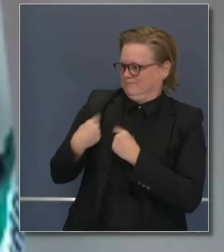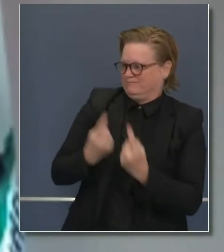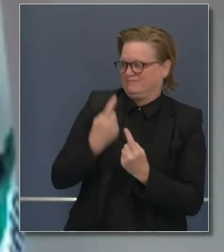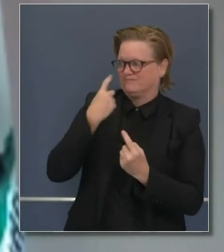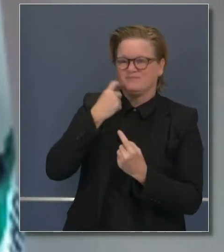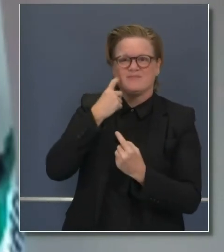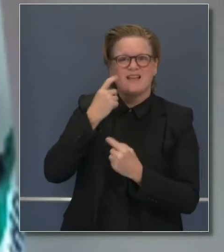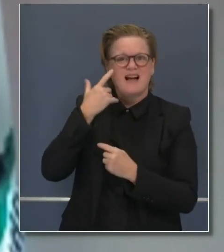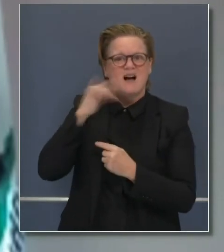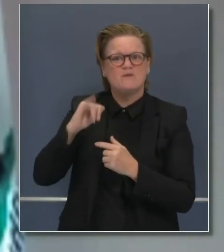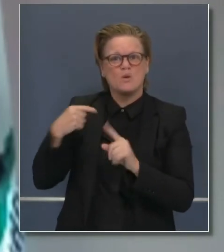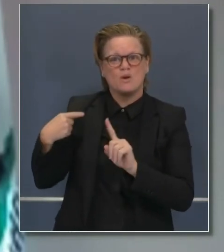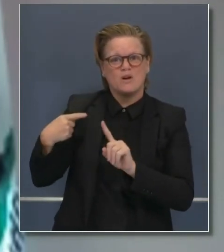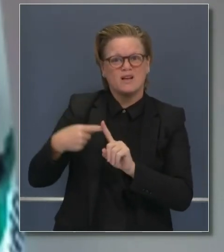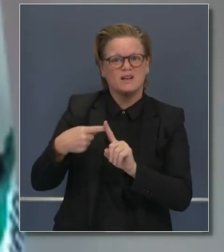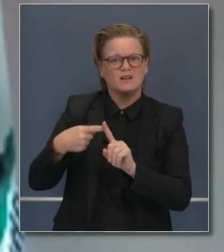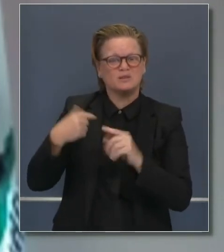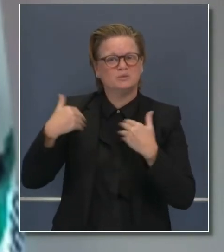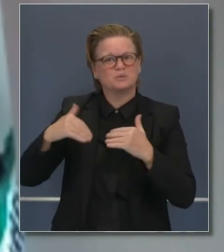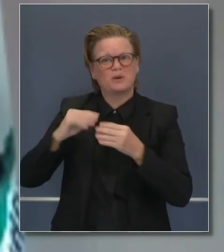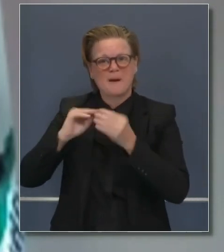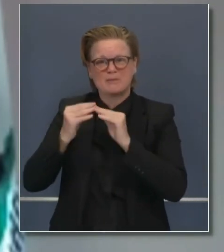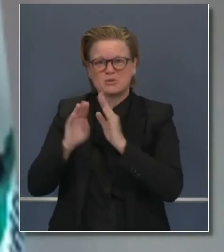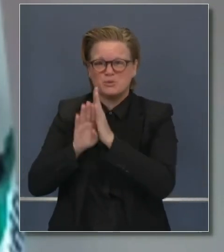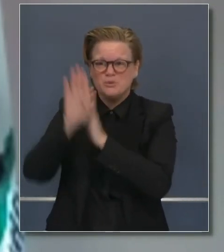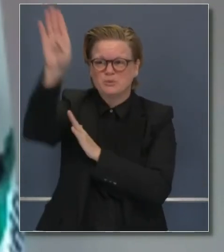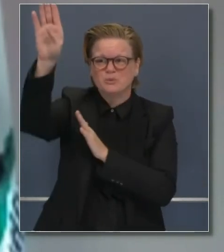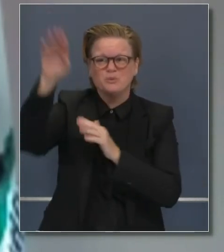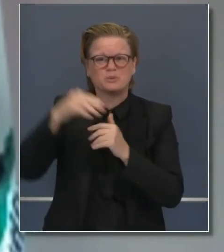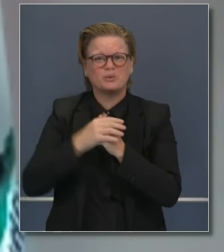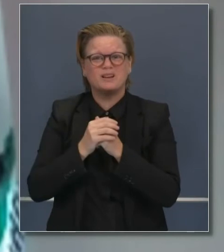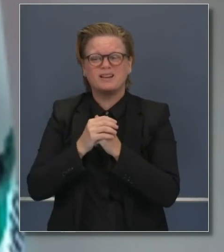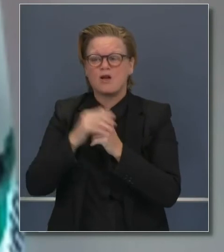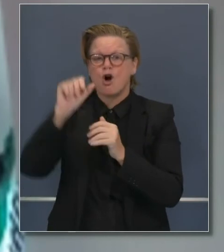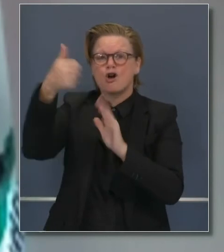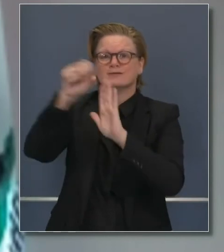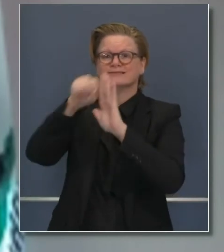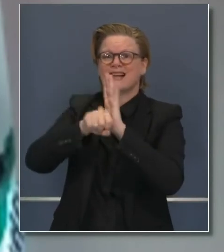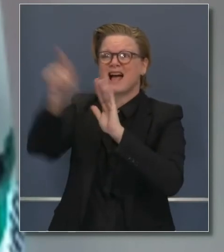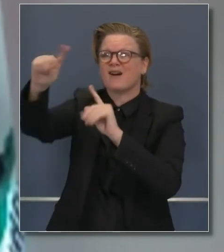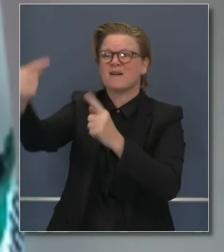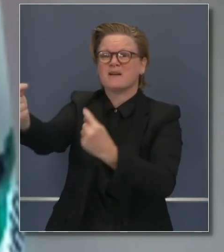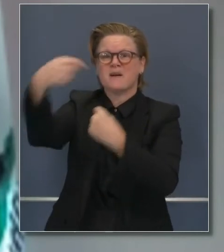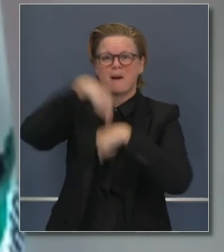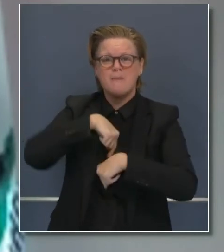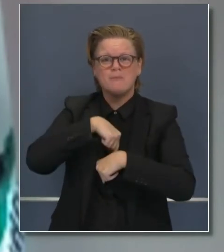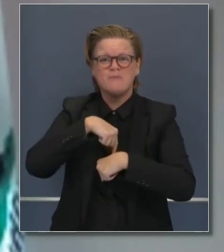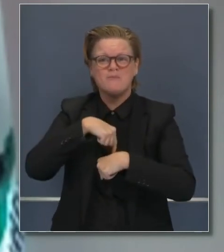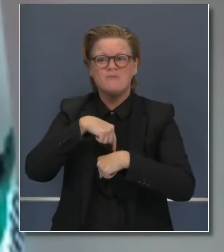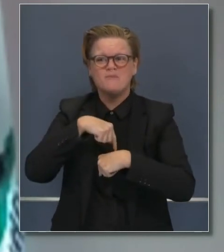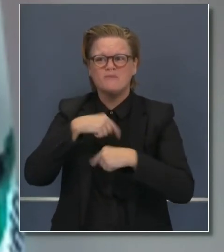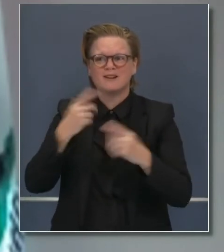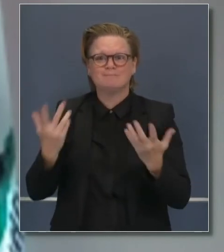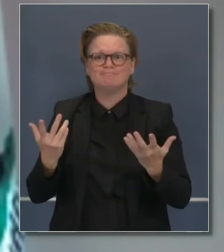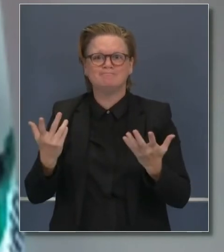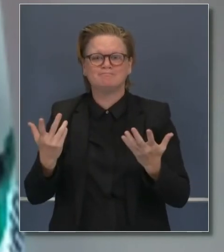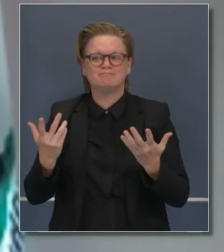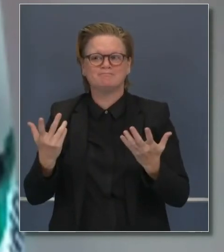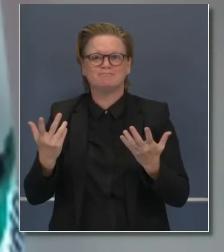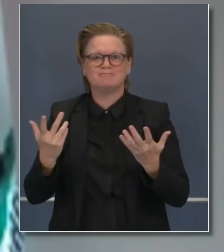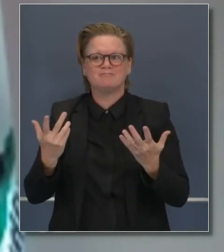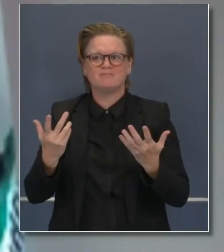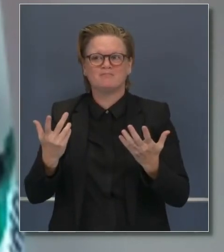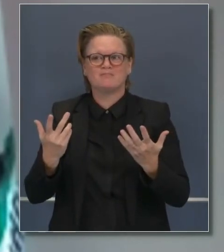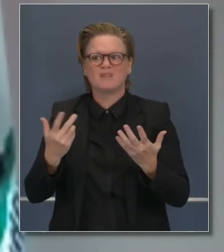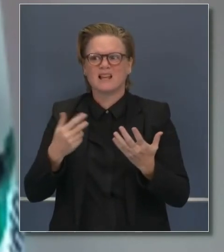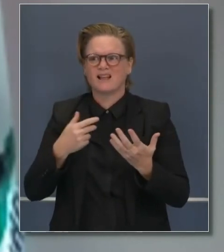our state, come, not beknownst to them, infected, able to transmit COVID to others. And that is a common way